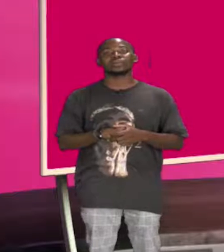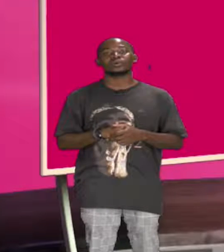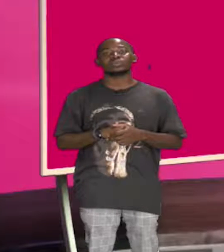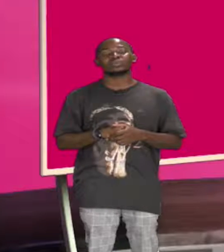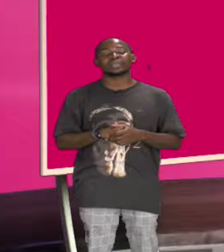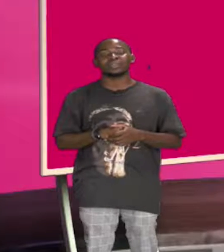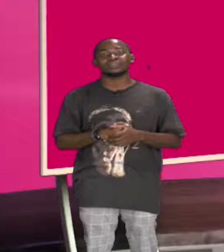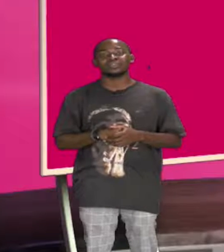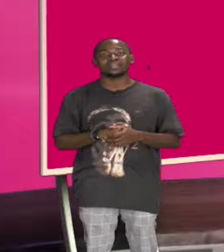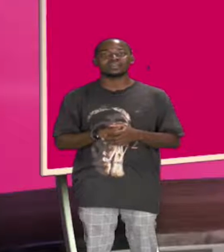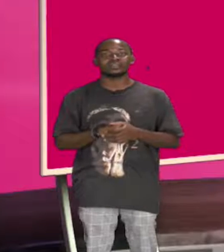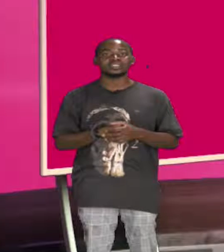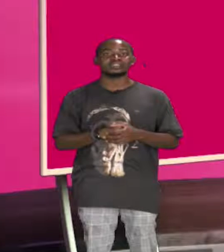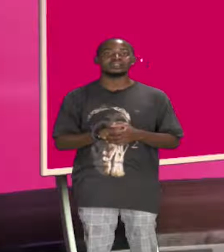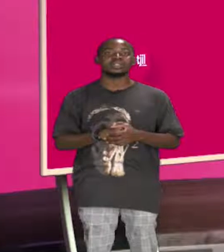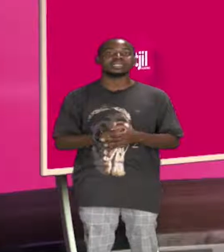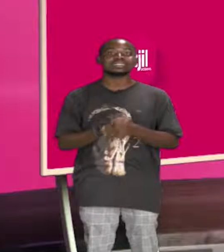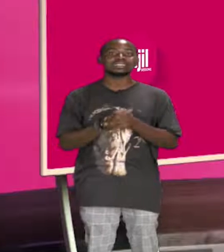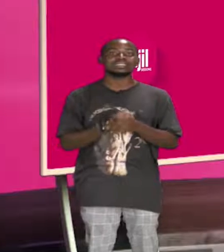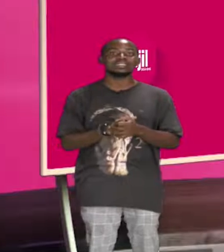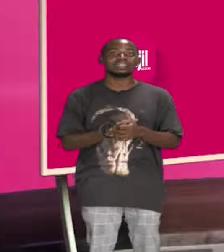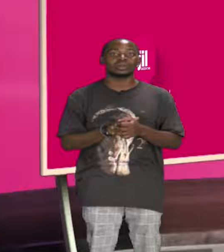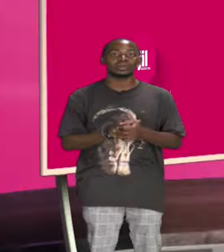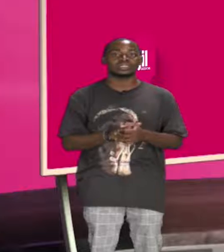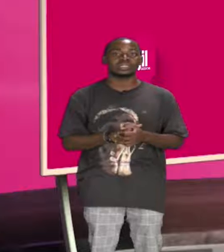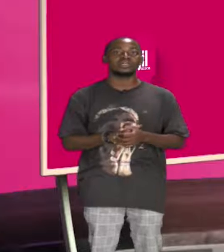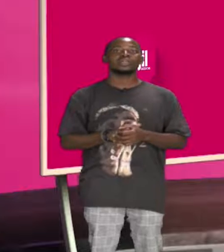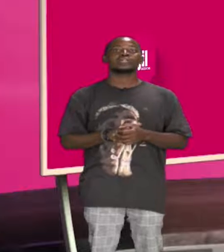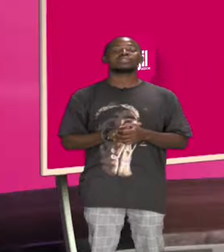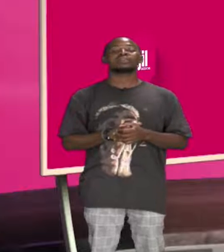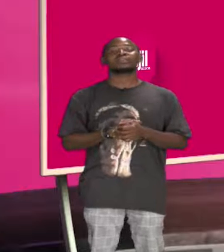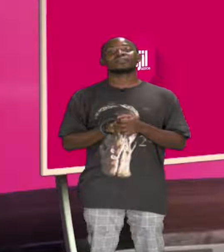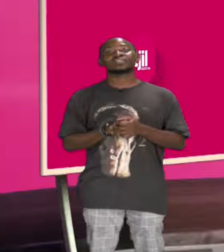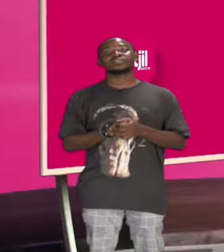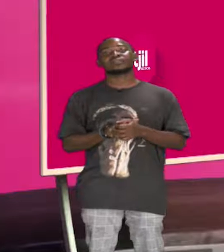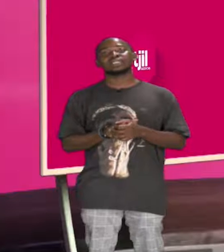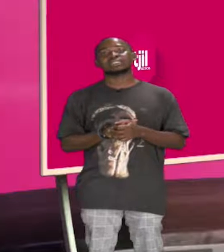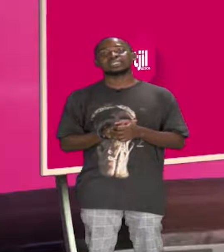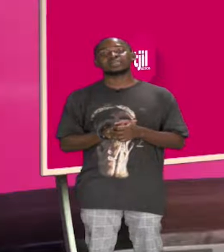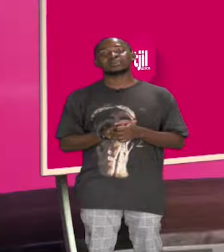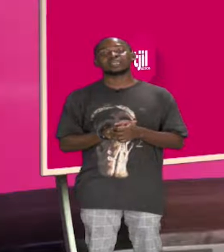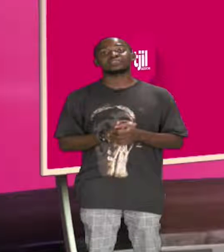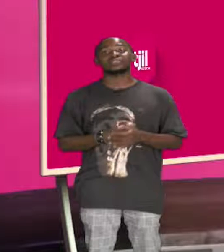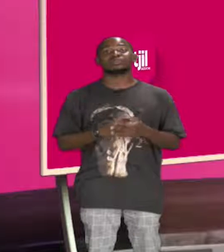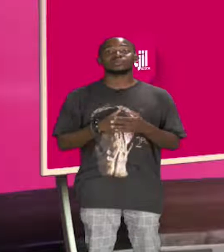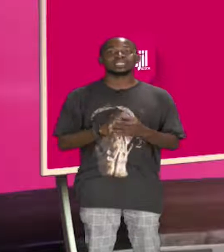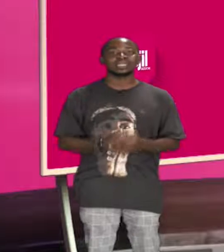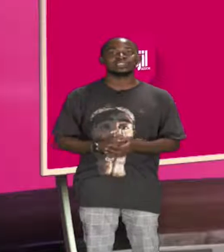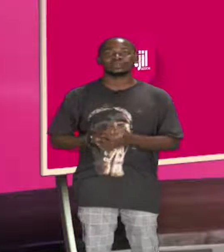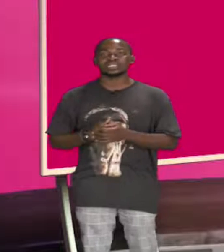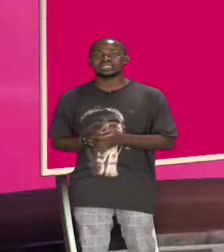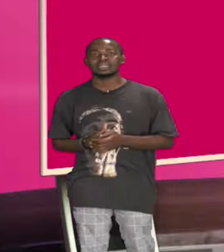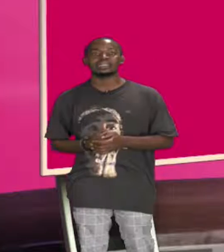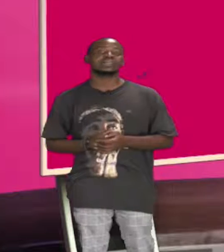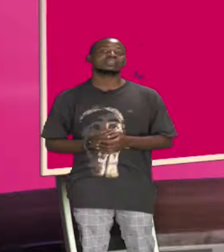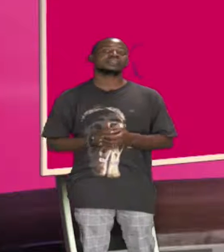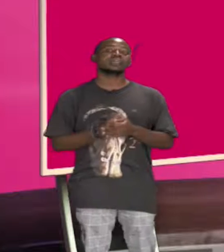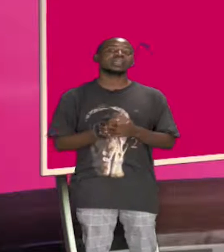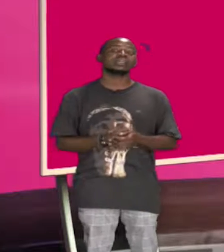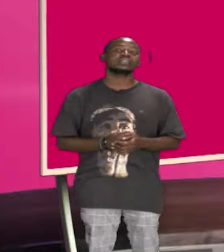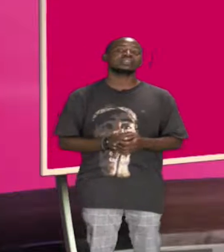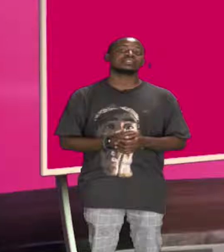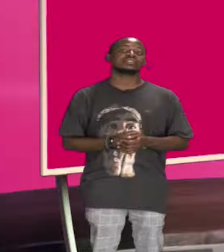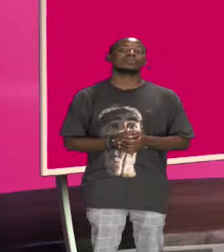weekend they are going to be having a festival at Sisindi Lodge. The festival is taking place from today to Sunday, that is